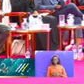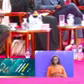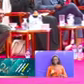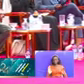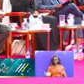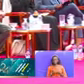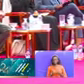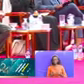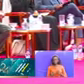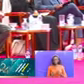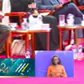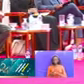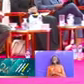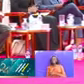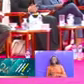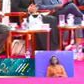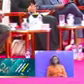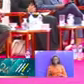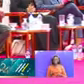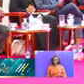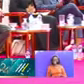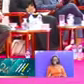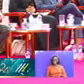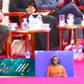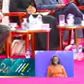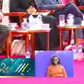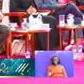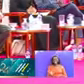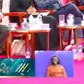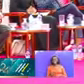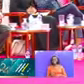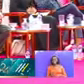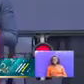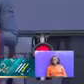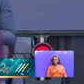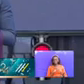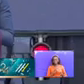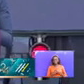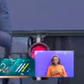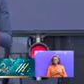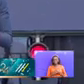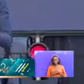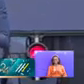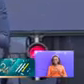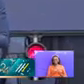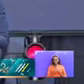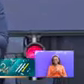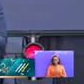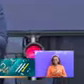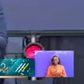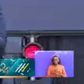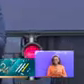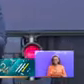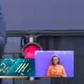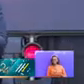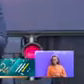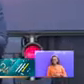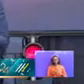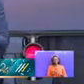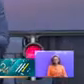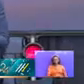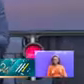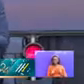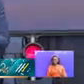how you handled me from today on to change anyway let's stick to scripture let's stick to scripture you know a part of you don't know I was a comedian